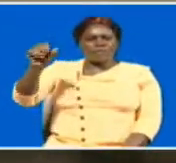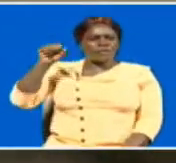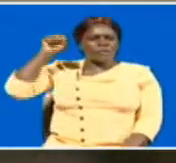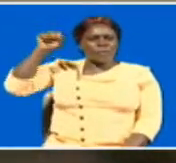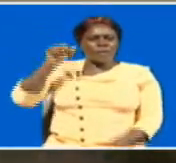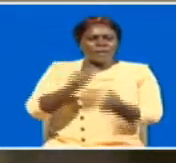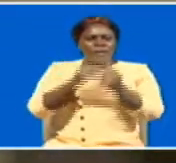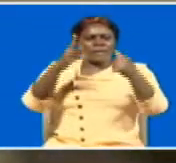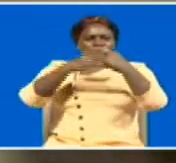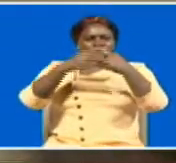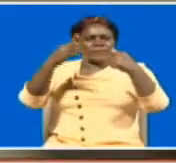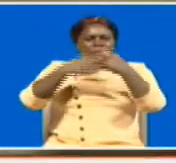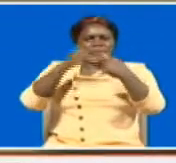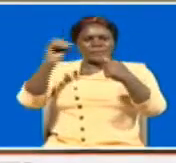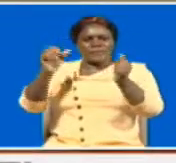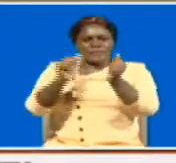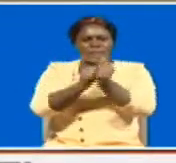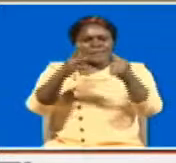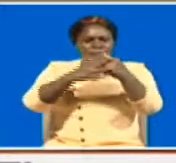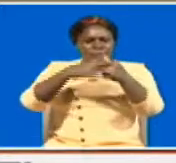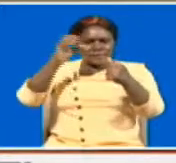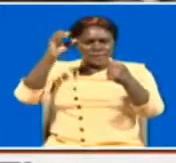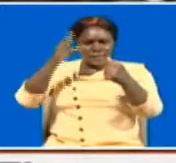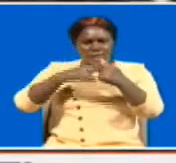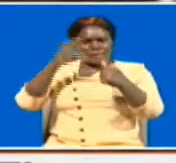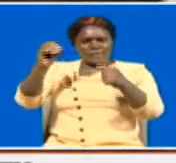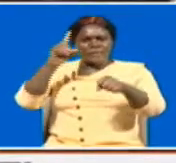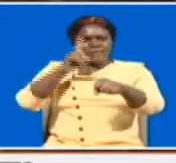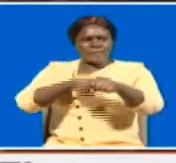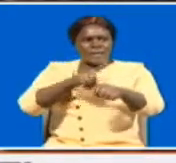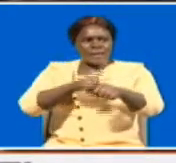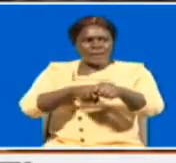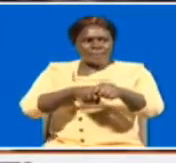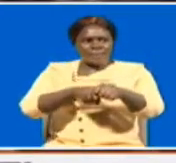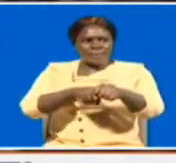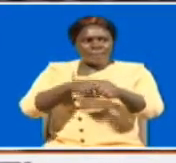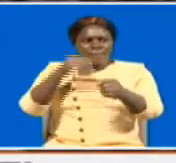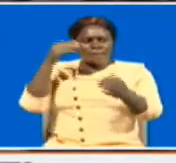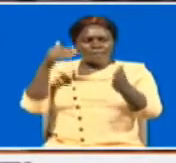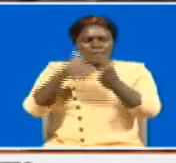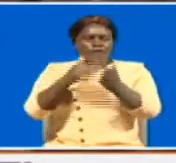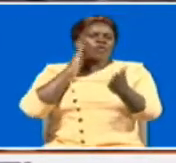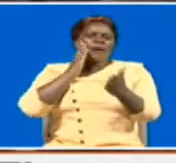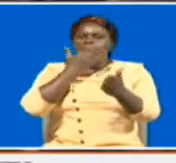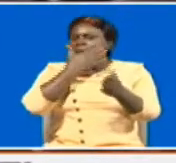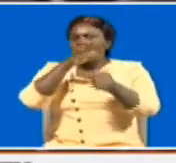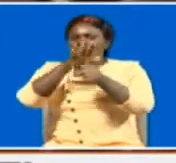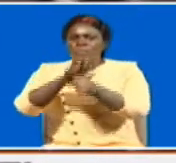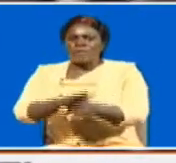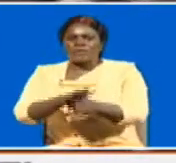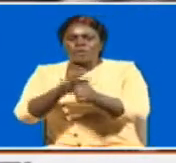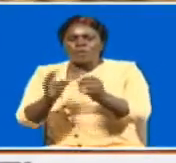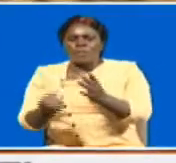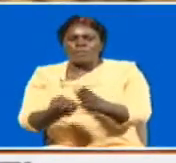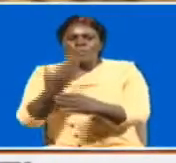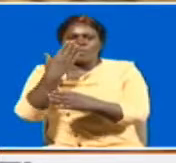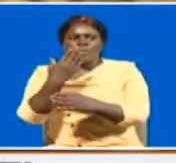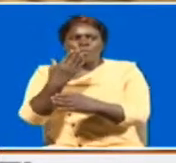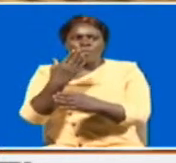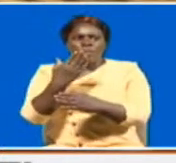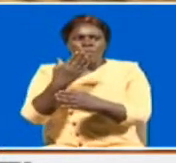in 1980s and 1990s, during and after the end of apartheid regime. He formed the